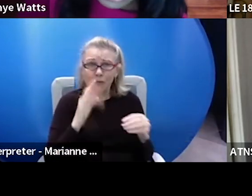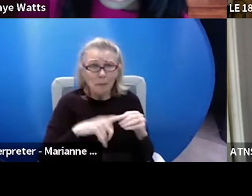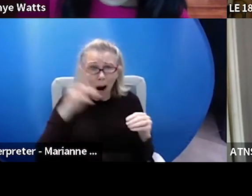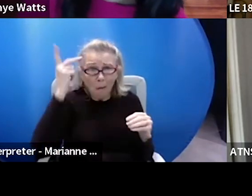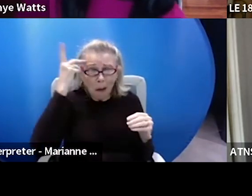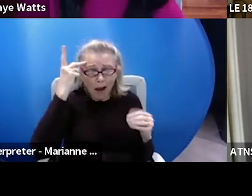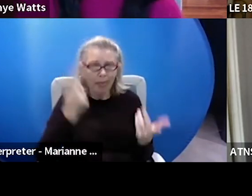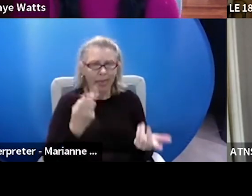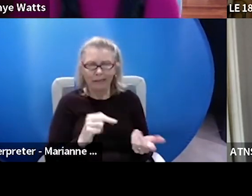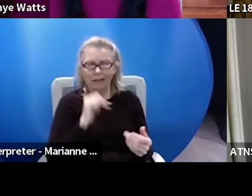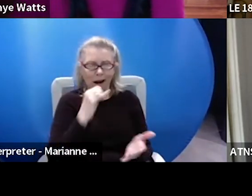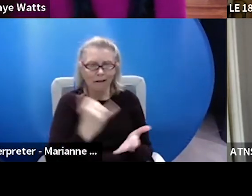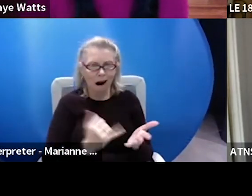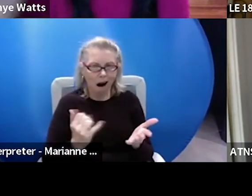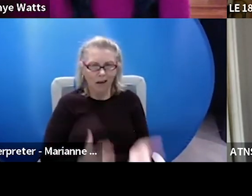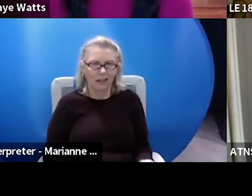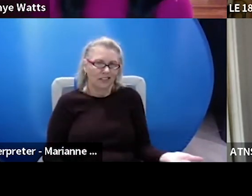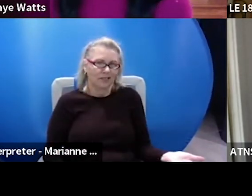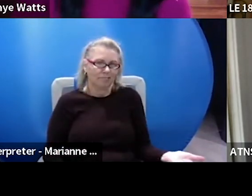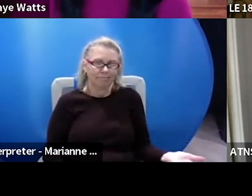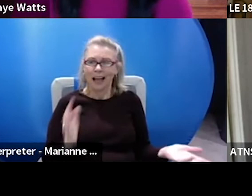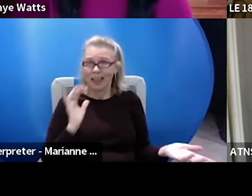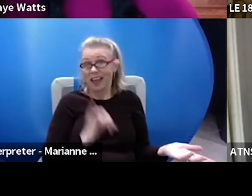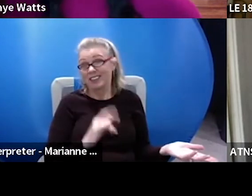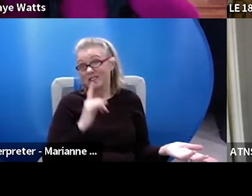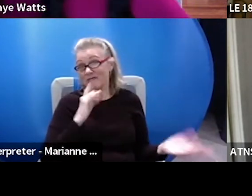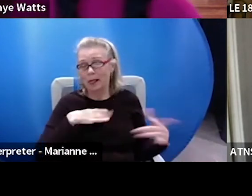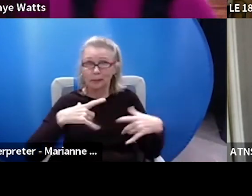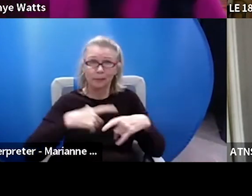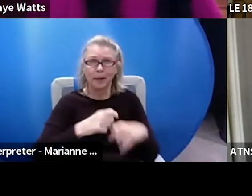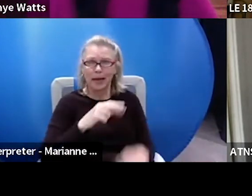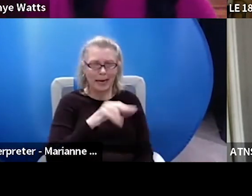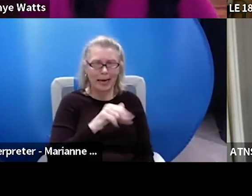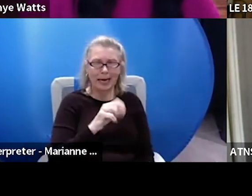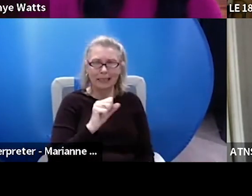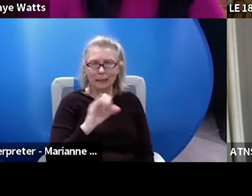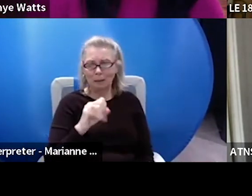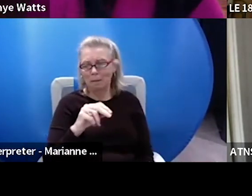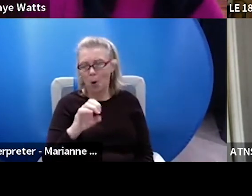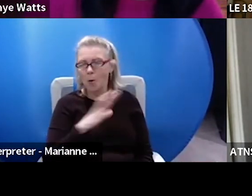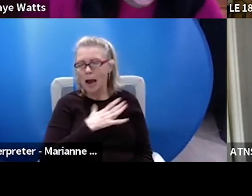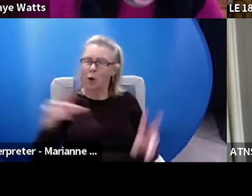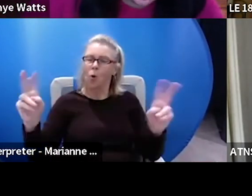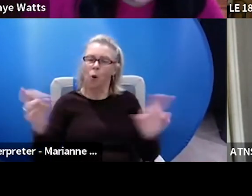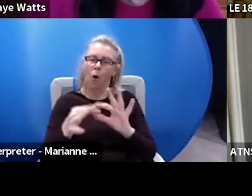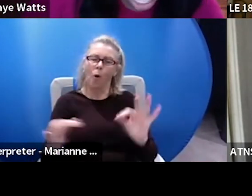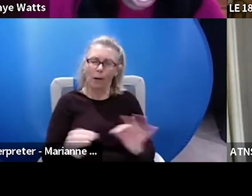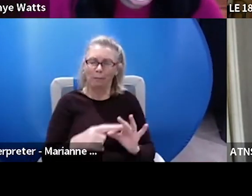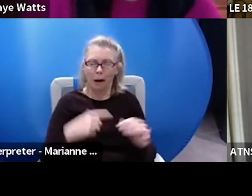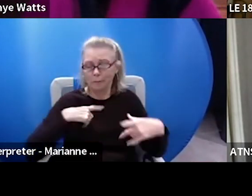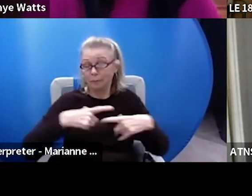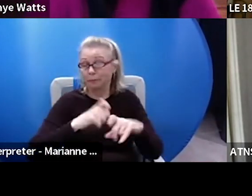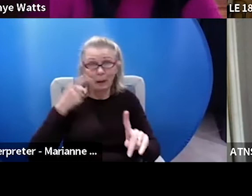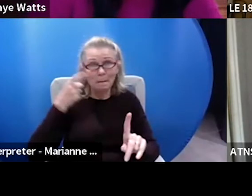right? That's the really bastardized version of the Nina Simone quote. And so the name of this panel is